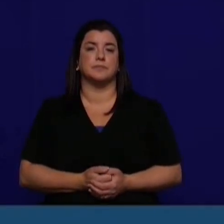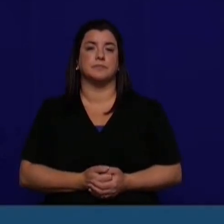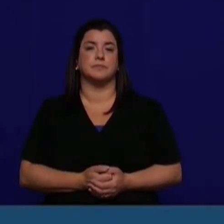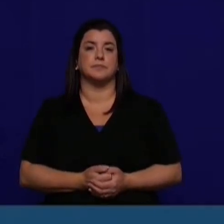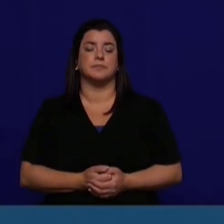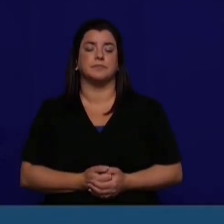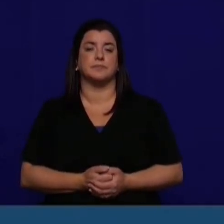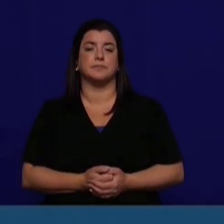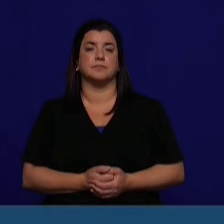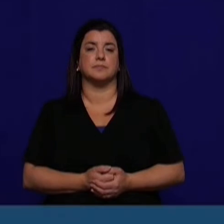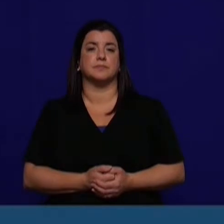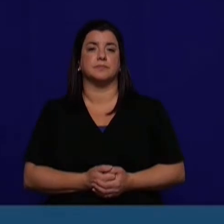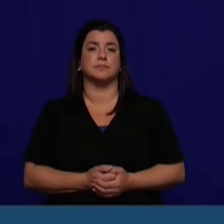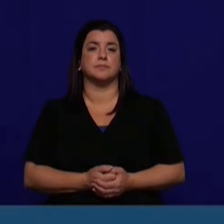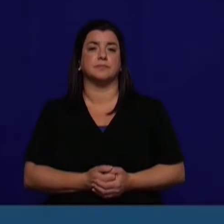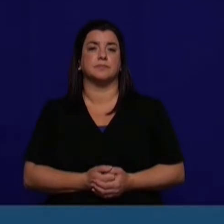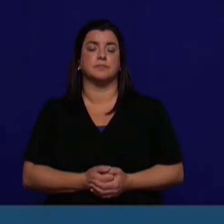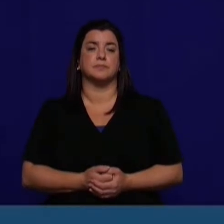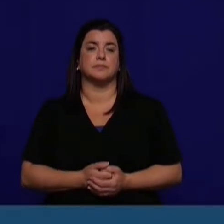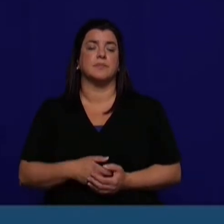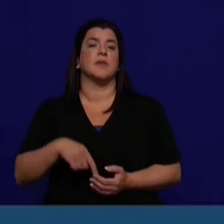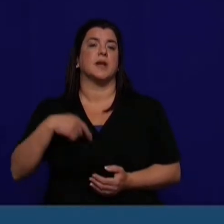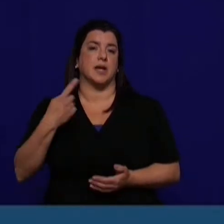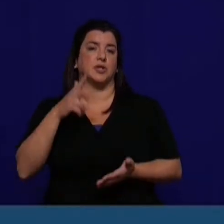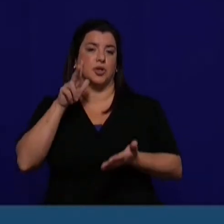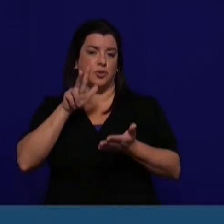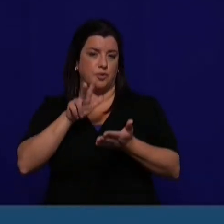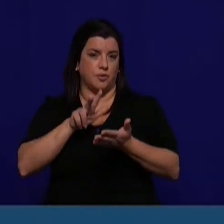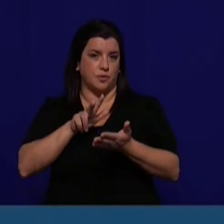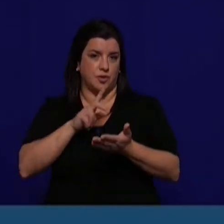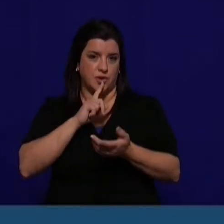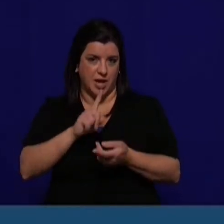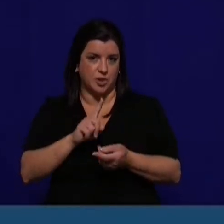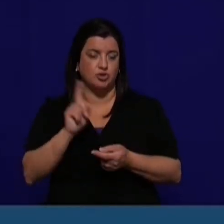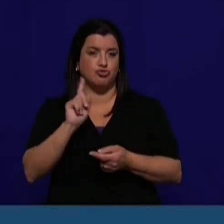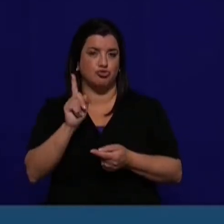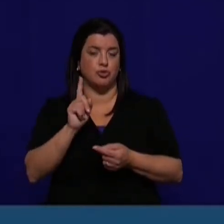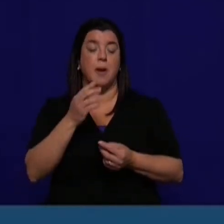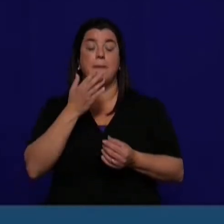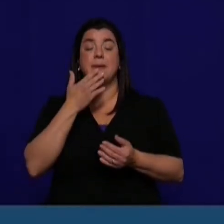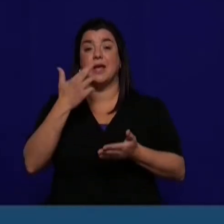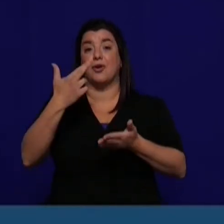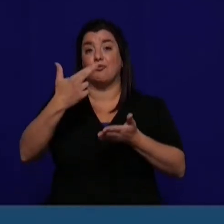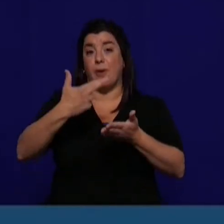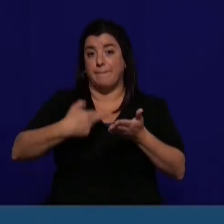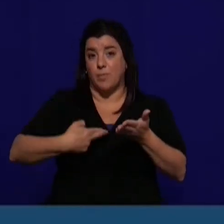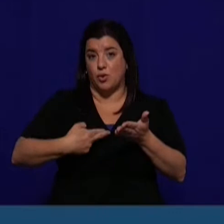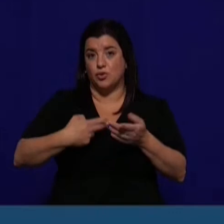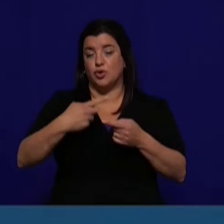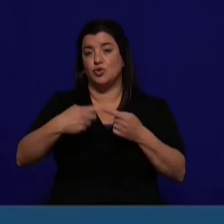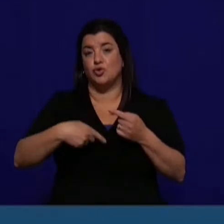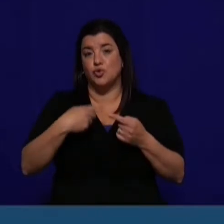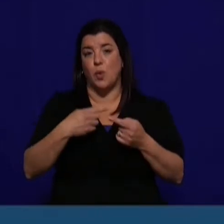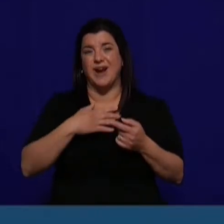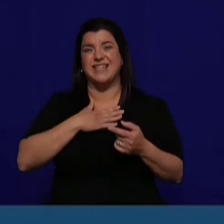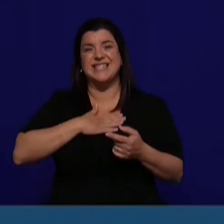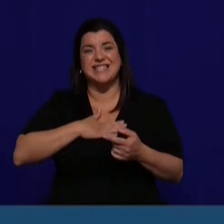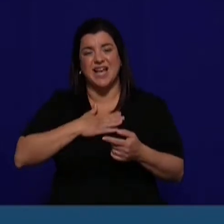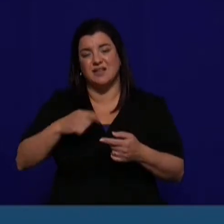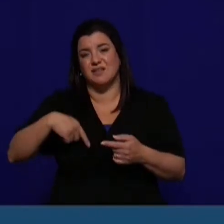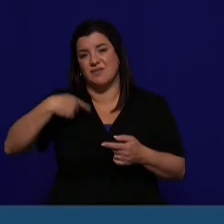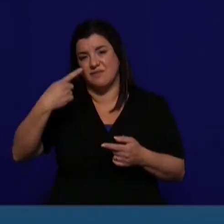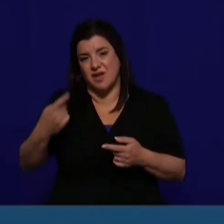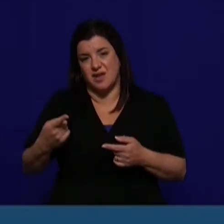Claire, mela nerġa' nikkonfermaw li met ikollok ir-rapporti ta' ċertu side effects li